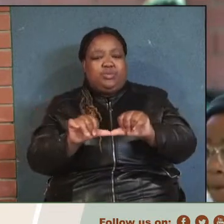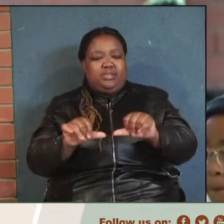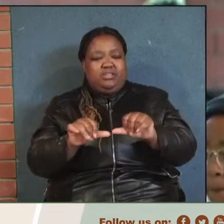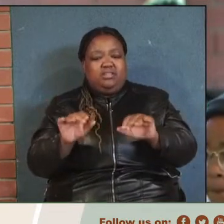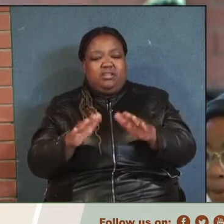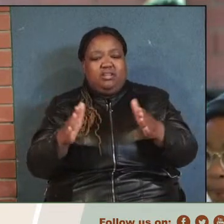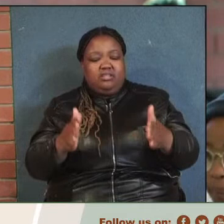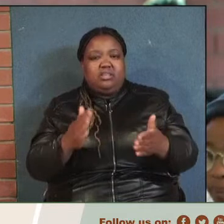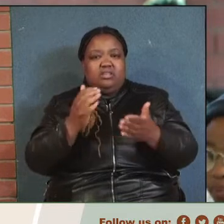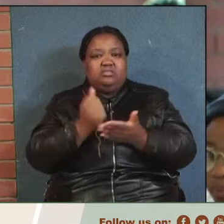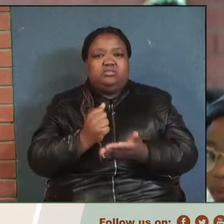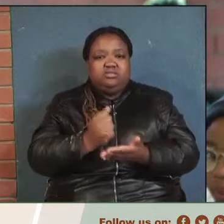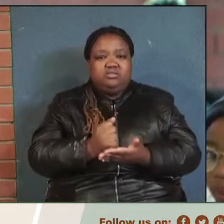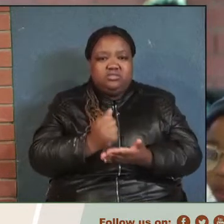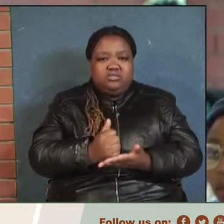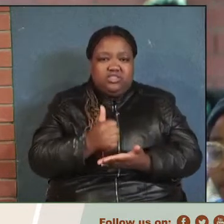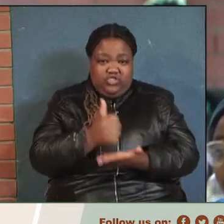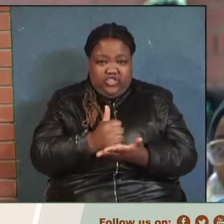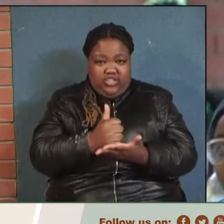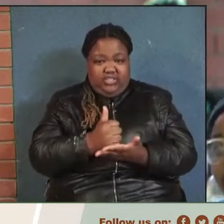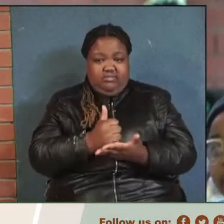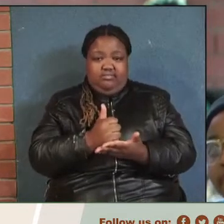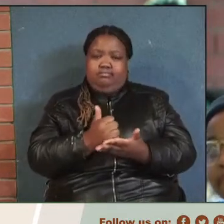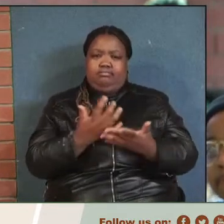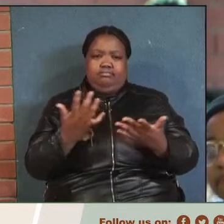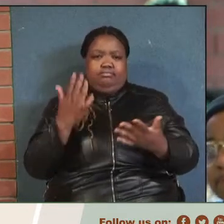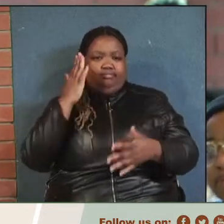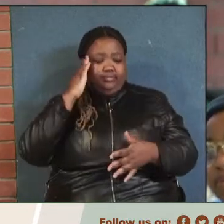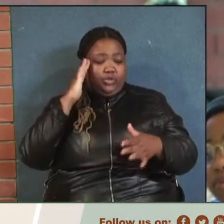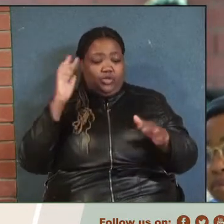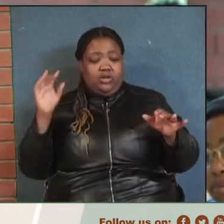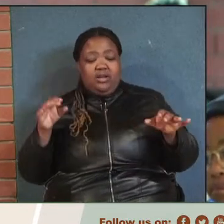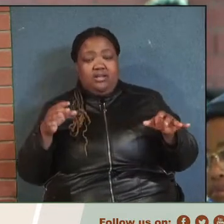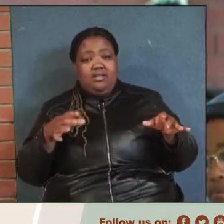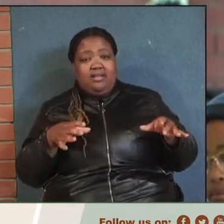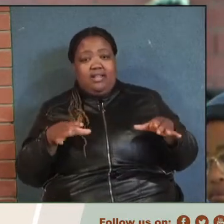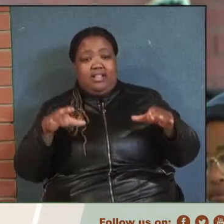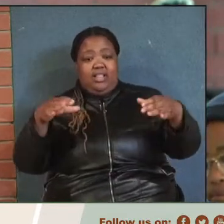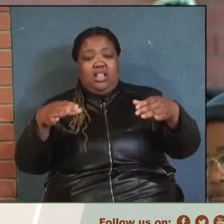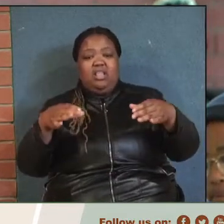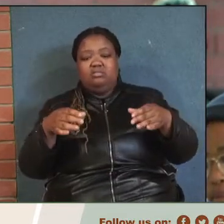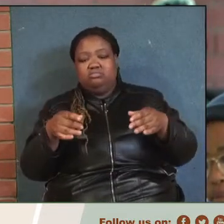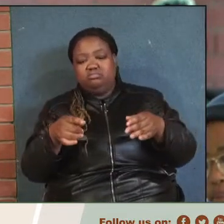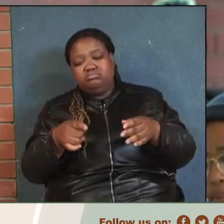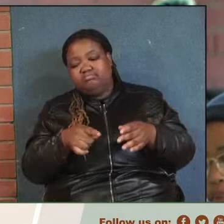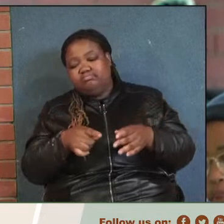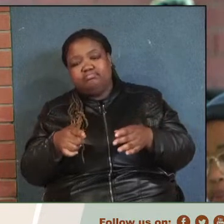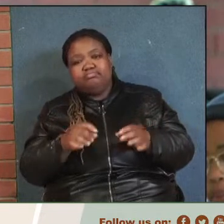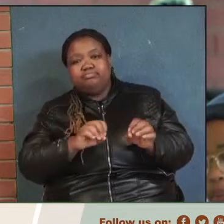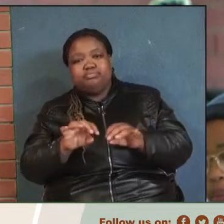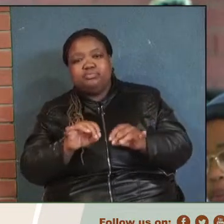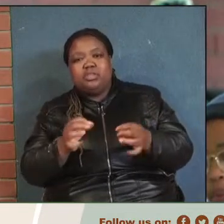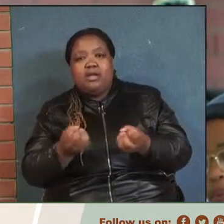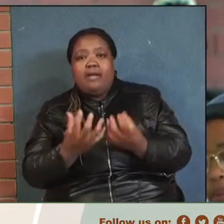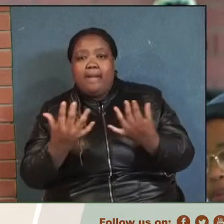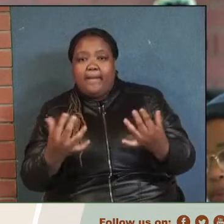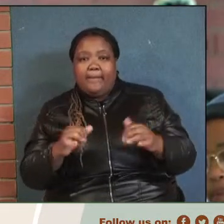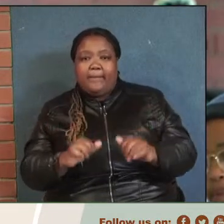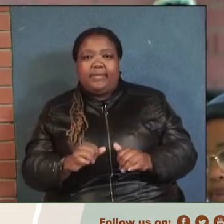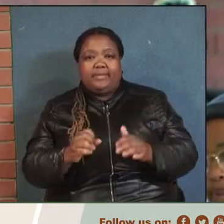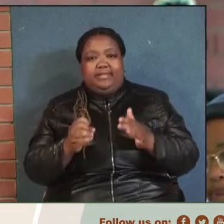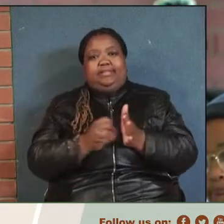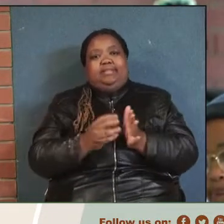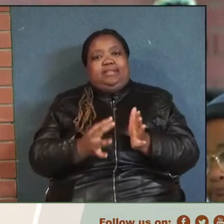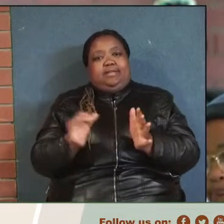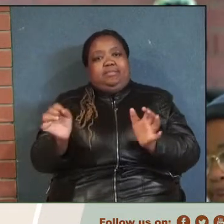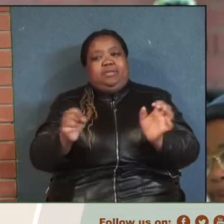desks, chairs that specific class can accommodate. That way, they may assign learners. They must consider infrastructure standards of